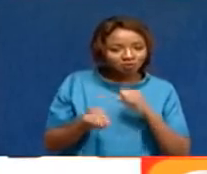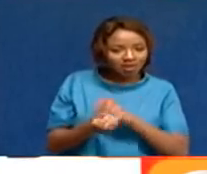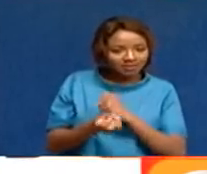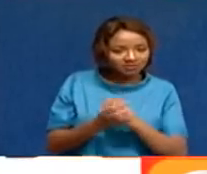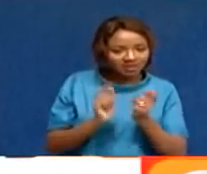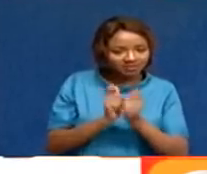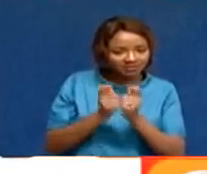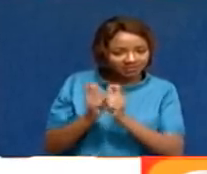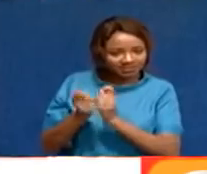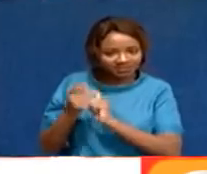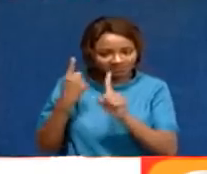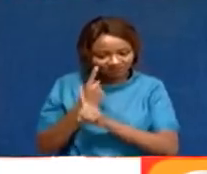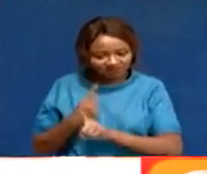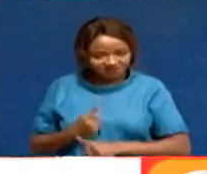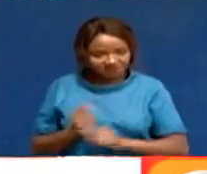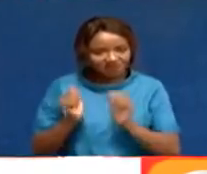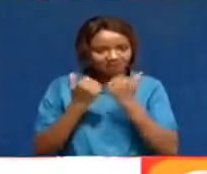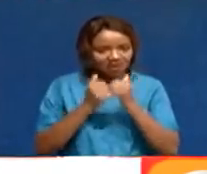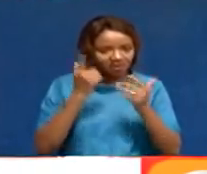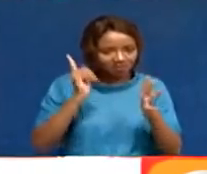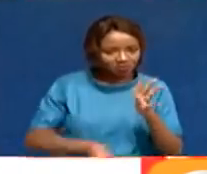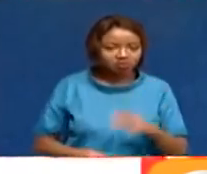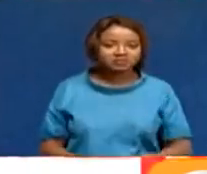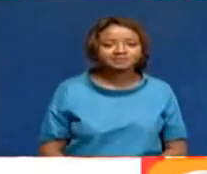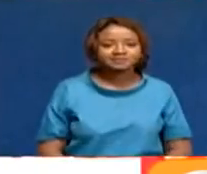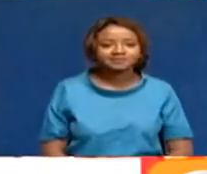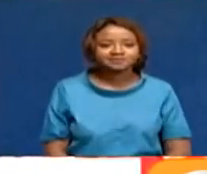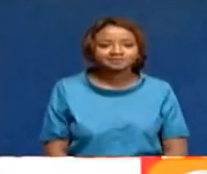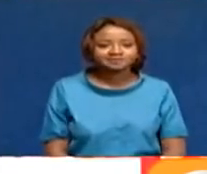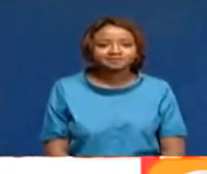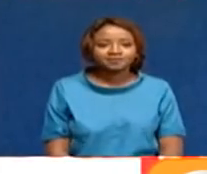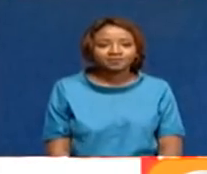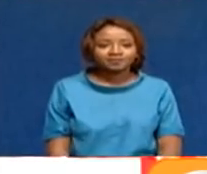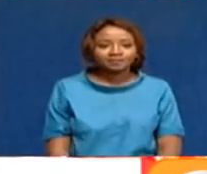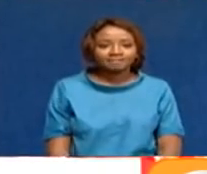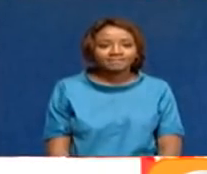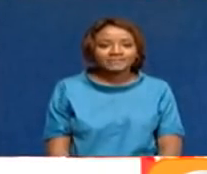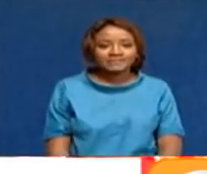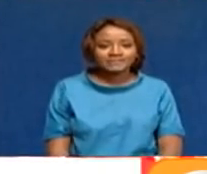a raft of changes, which will guide members ahead of the August 9th polls.